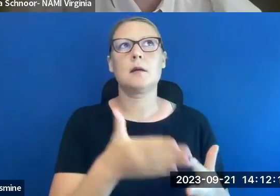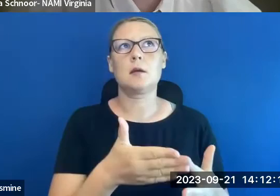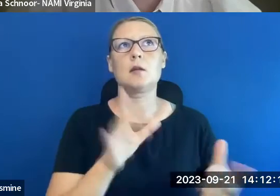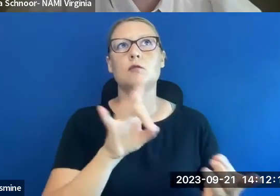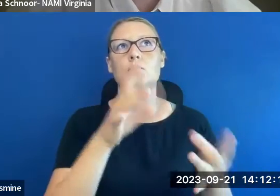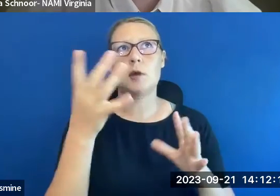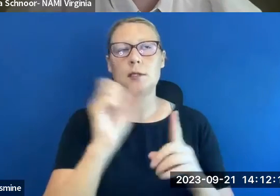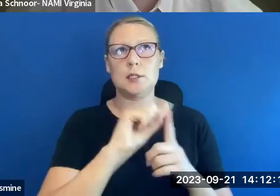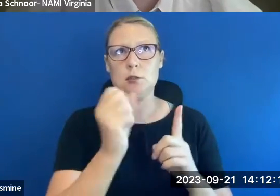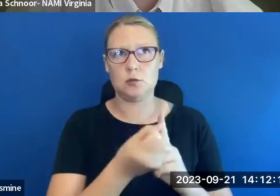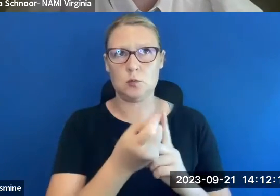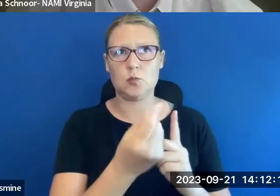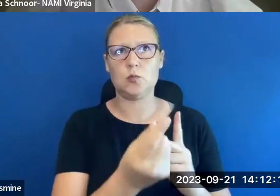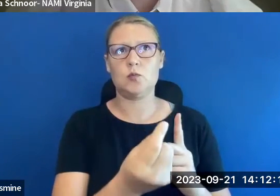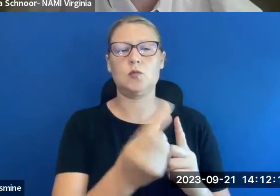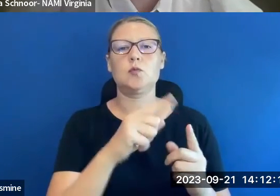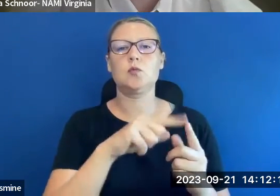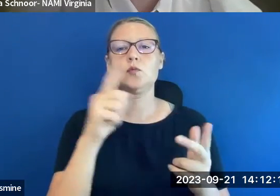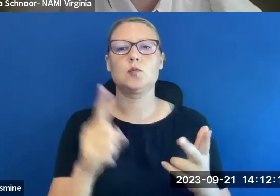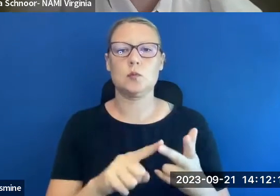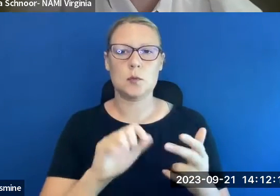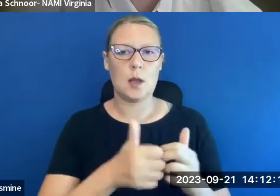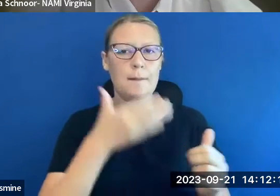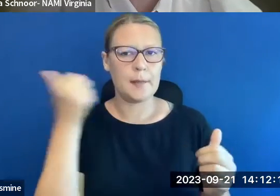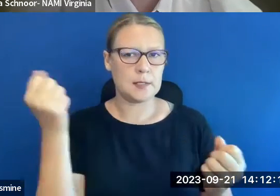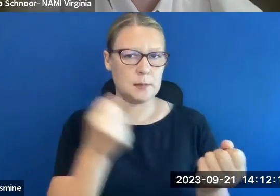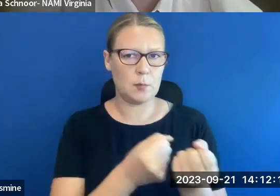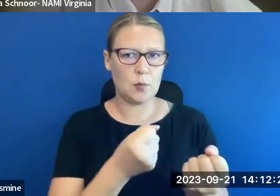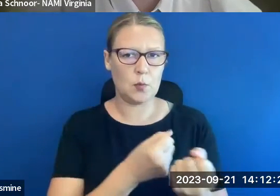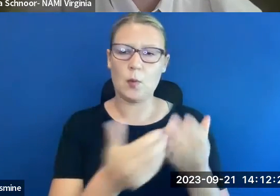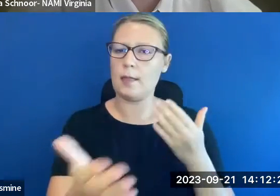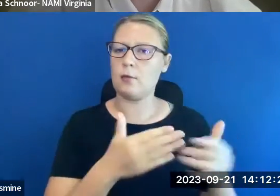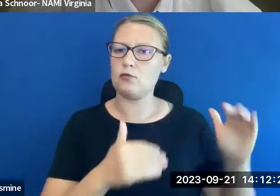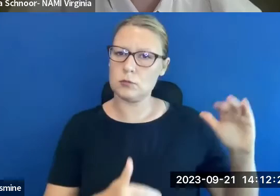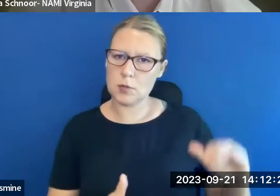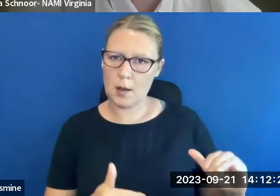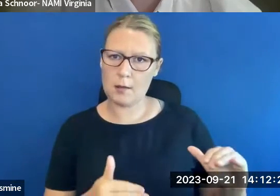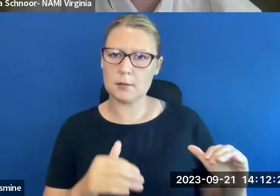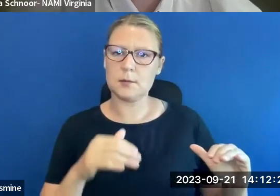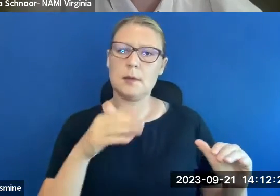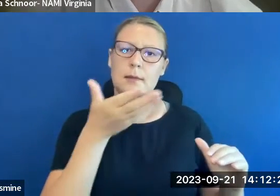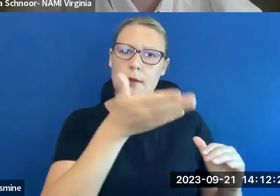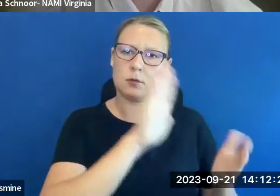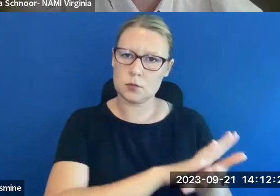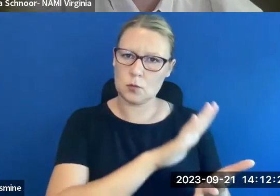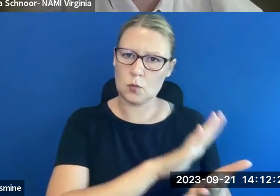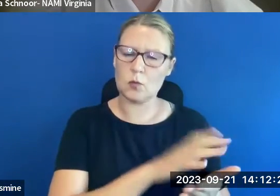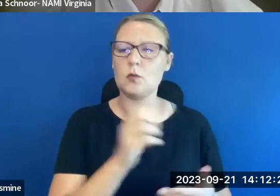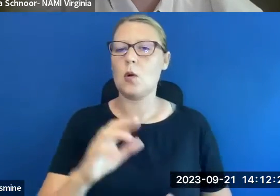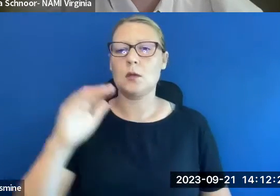and how to best support, whether it is a child in their classroom or a child in a home.